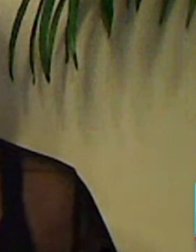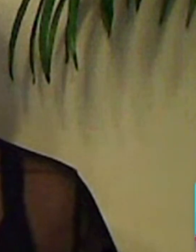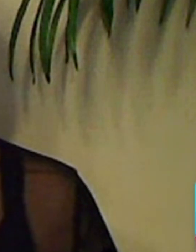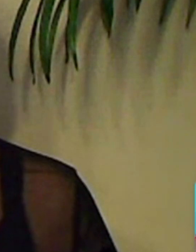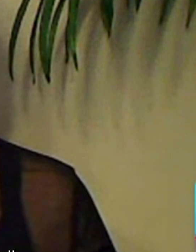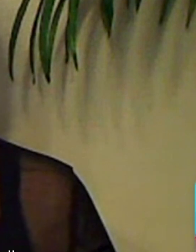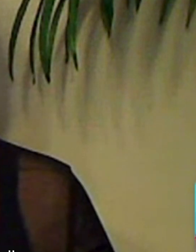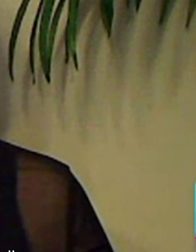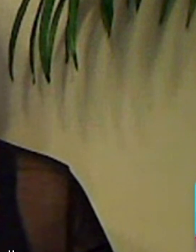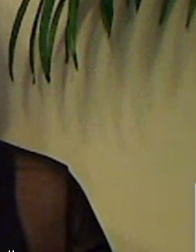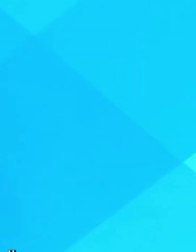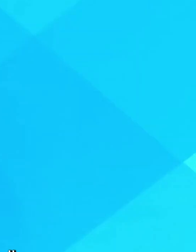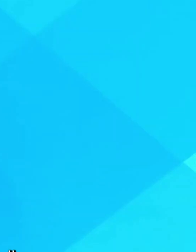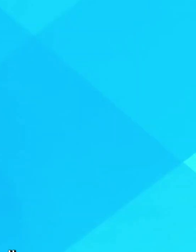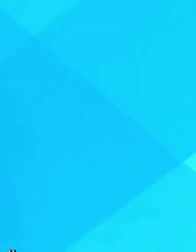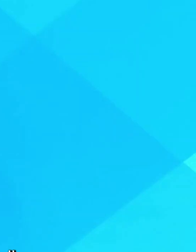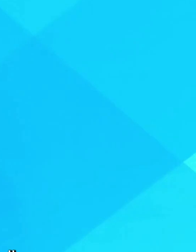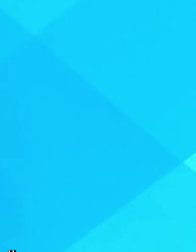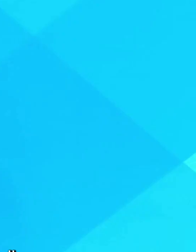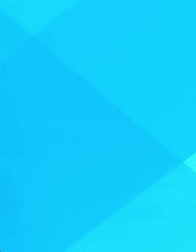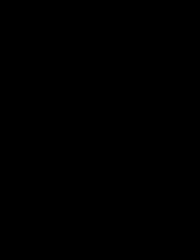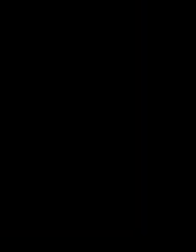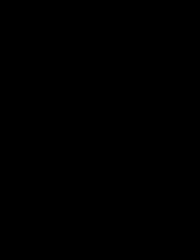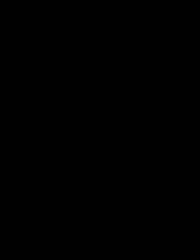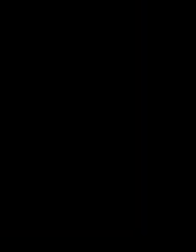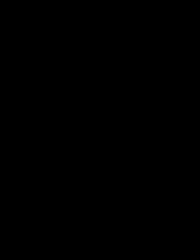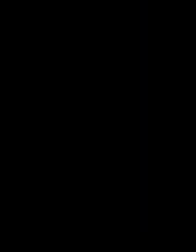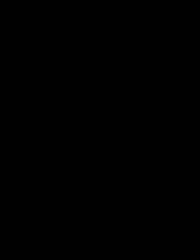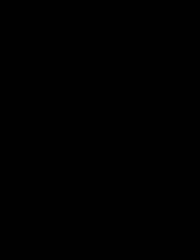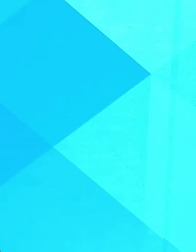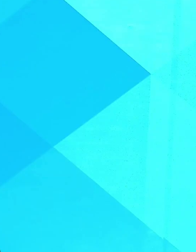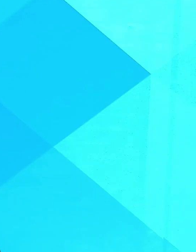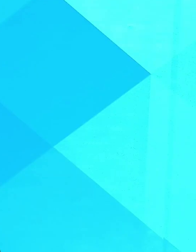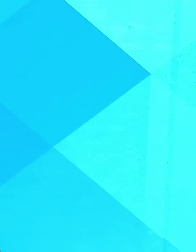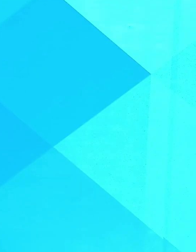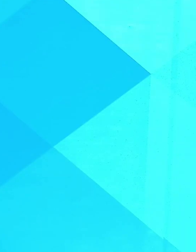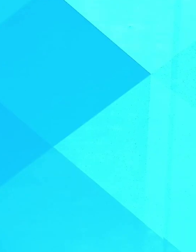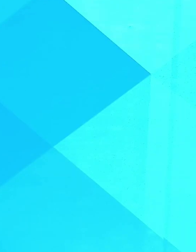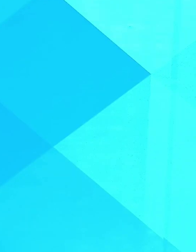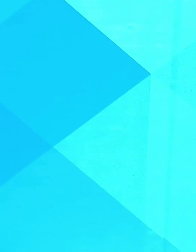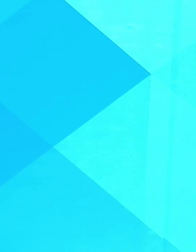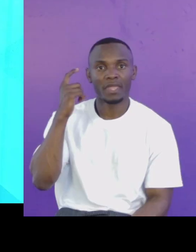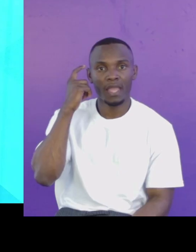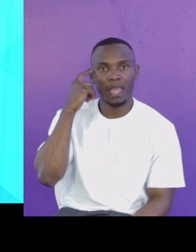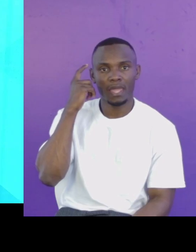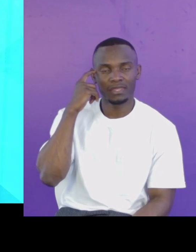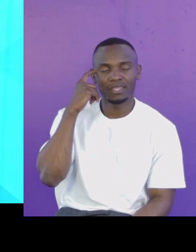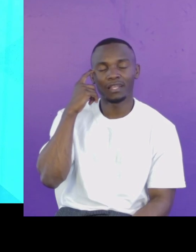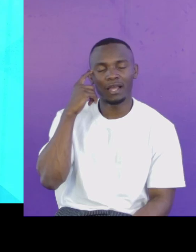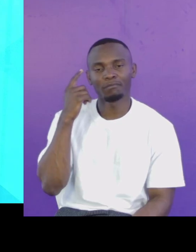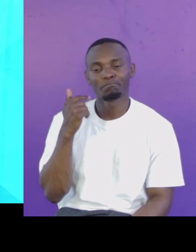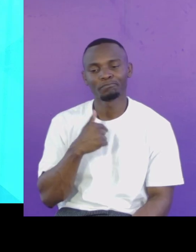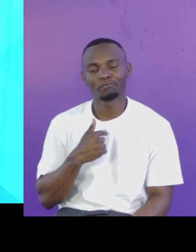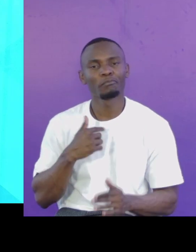my voice. If they understand me perfectly, then it works well. I think it's doable, you know? So I think I'm happy